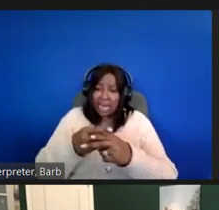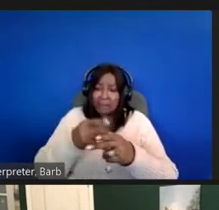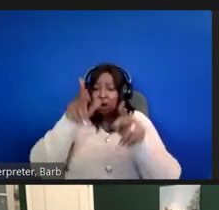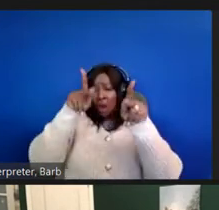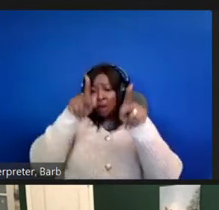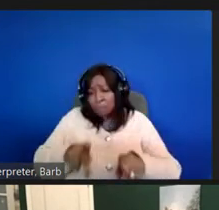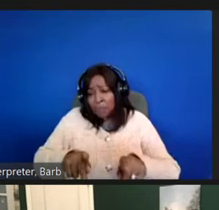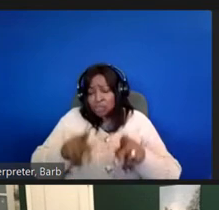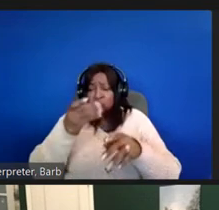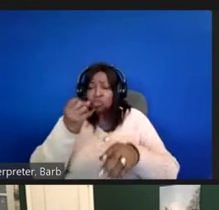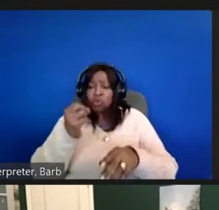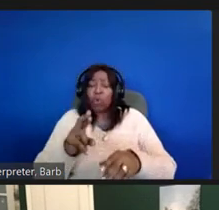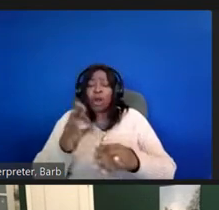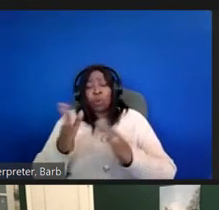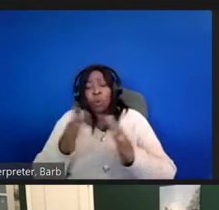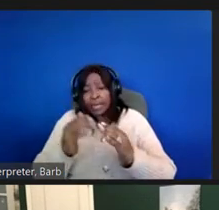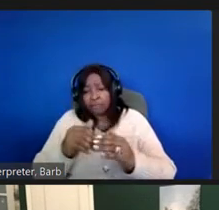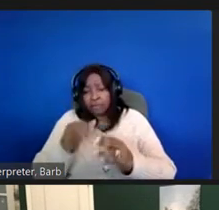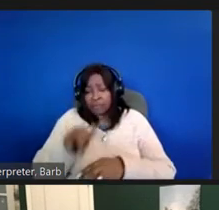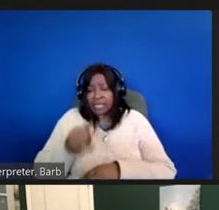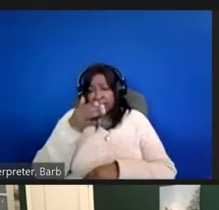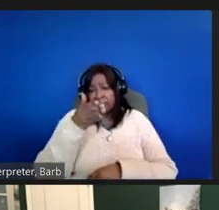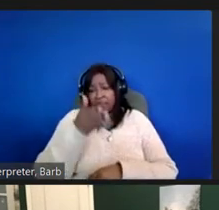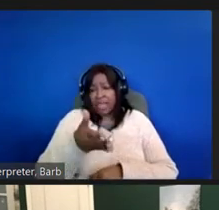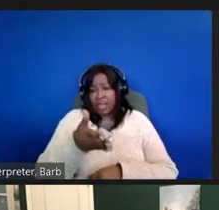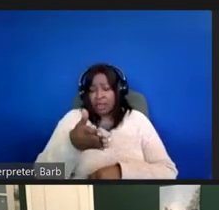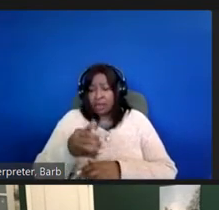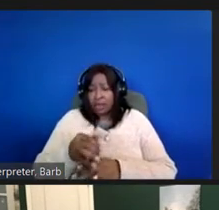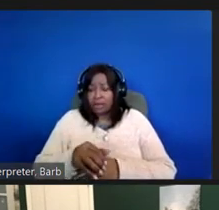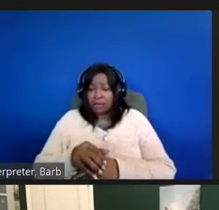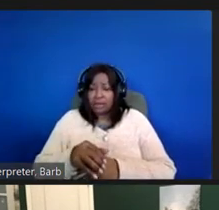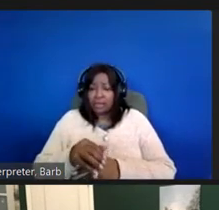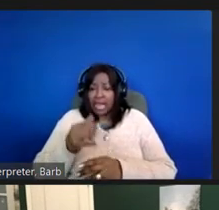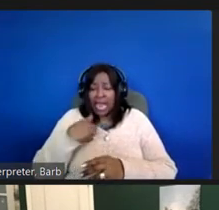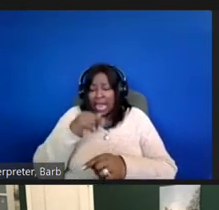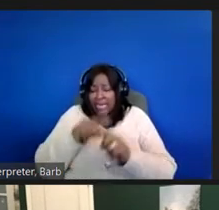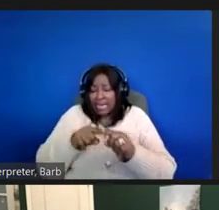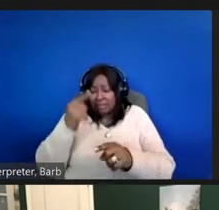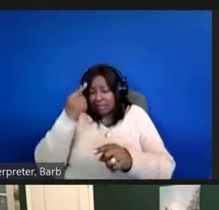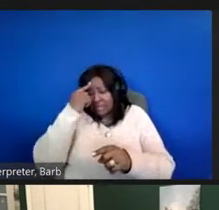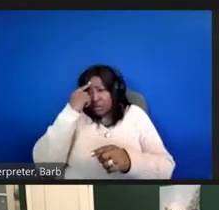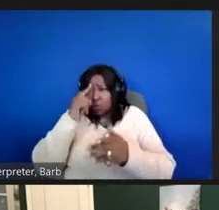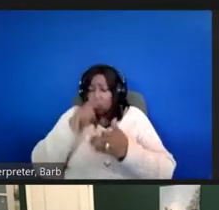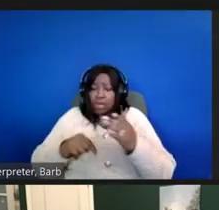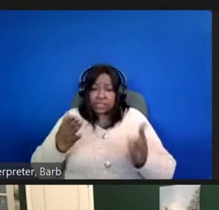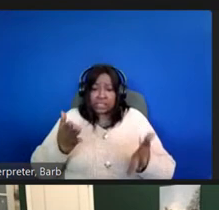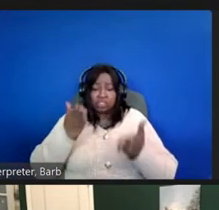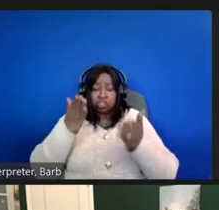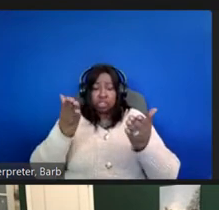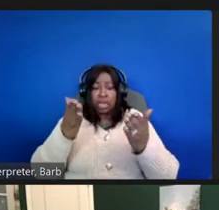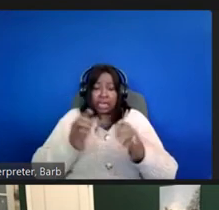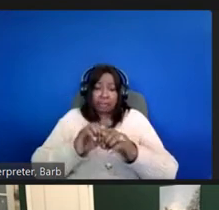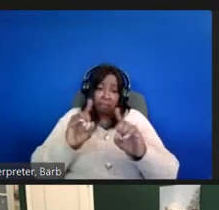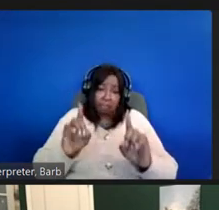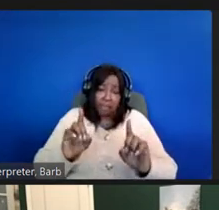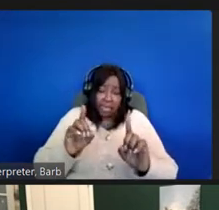whatever that's there, you know. I can't think of what to suggest, but I just remember when Ventra came